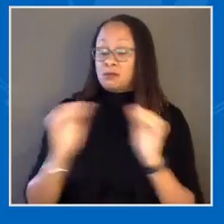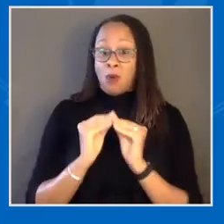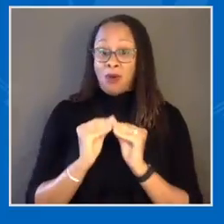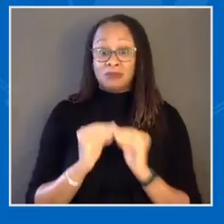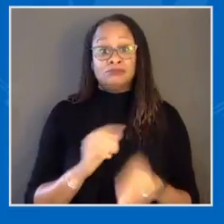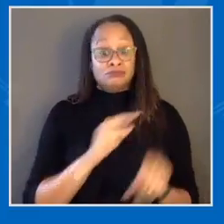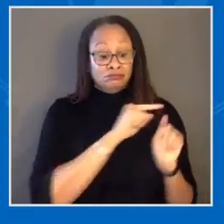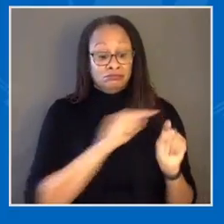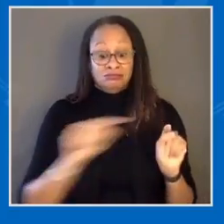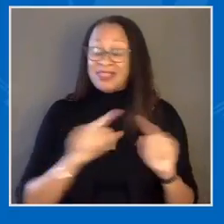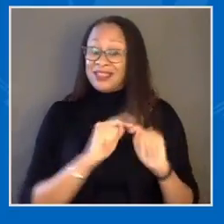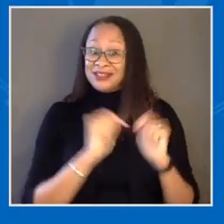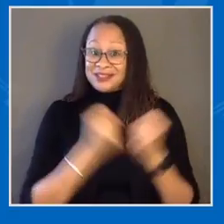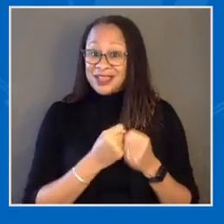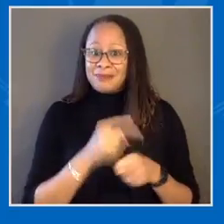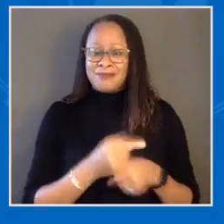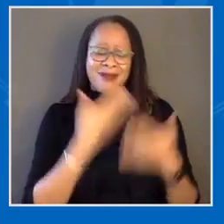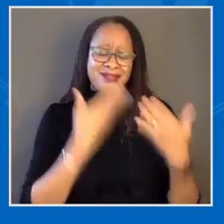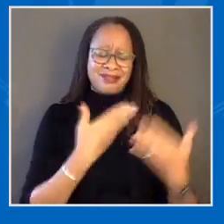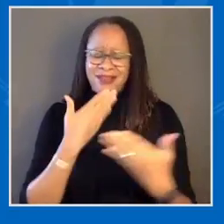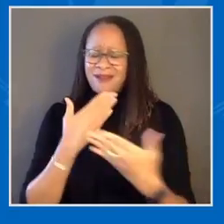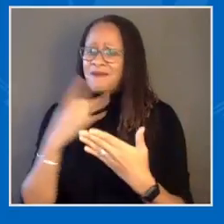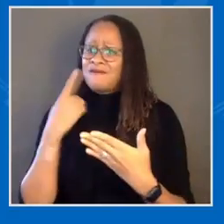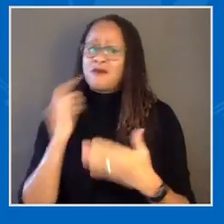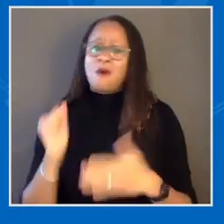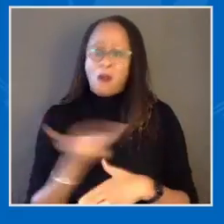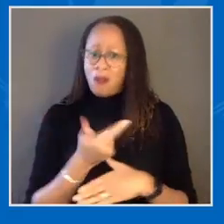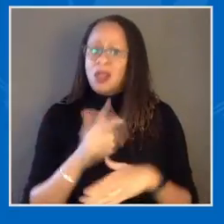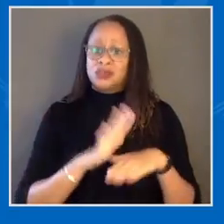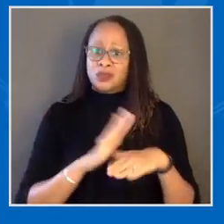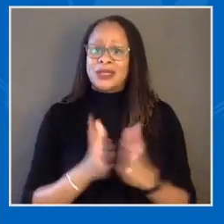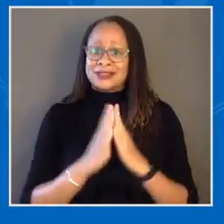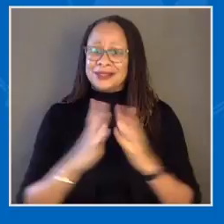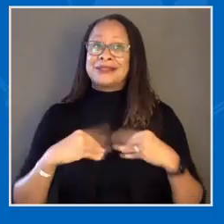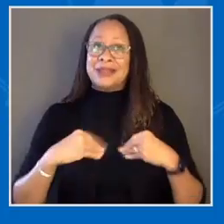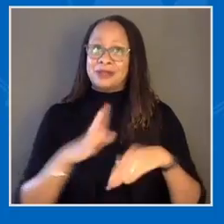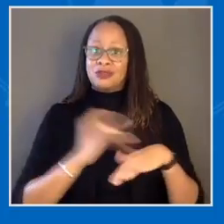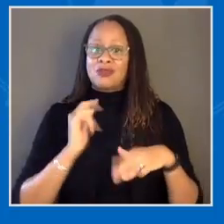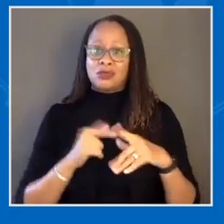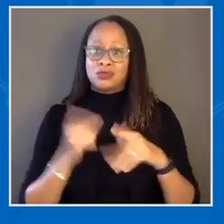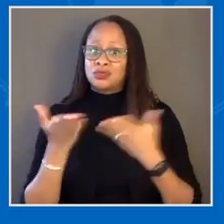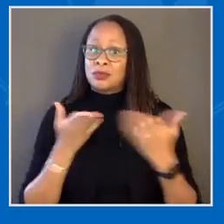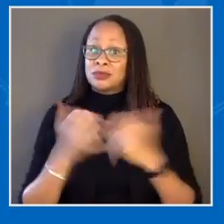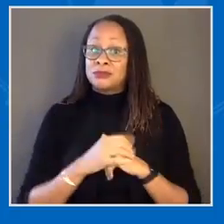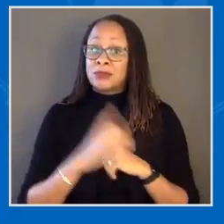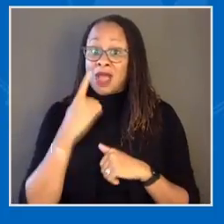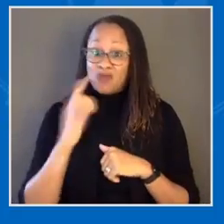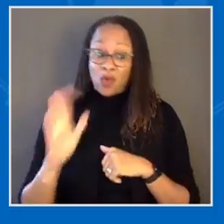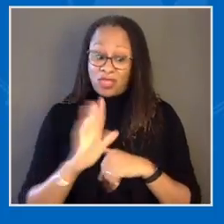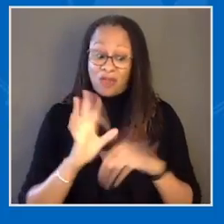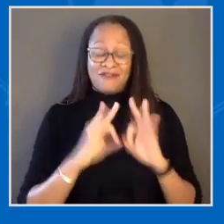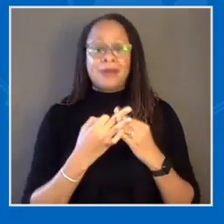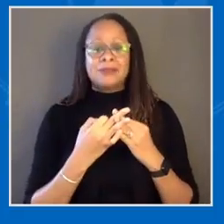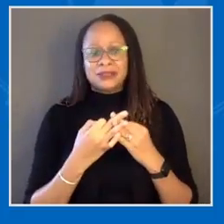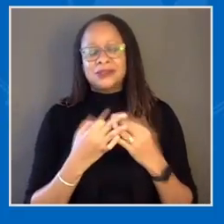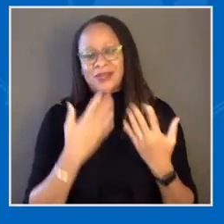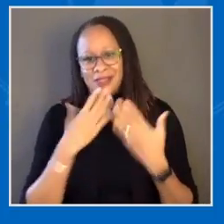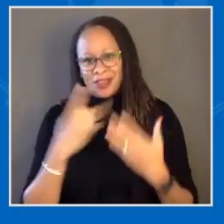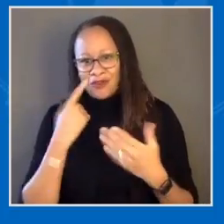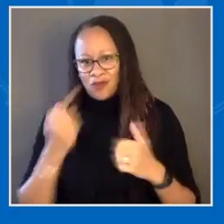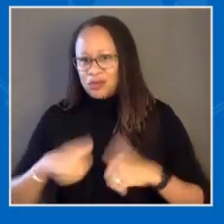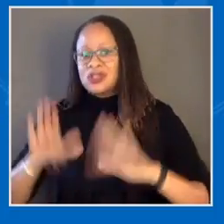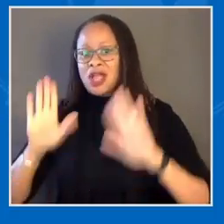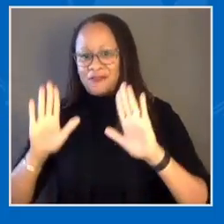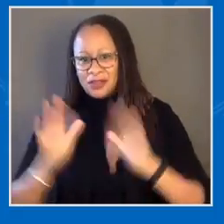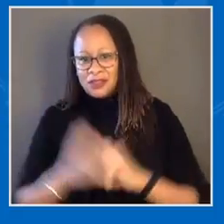I thank them for accepting this call to service. And for their families, I thank you all for your sacrifice. You